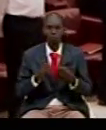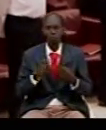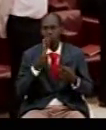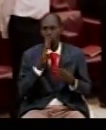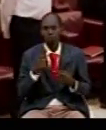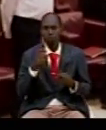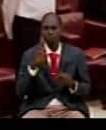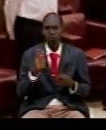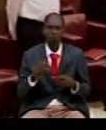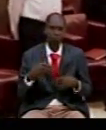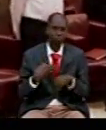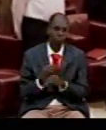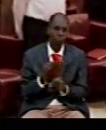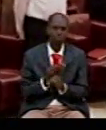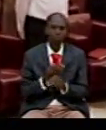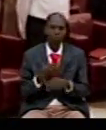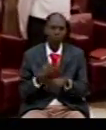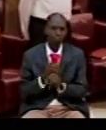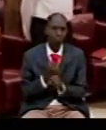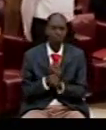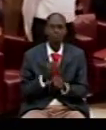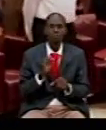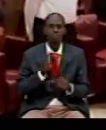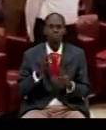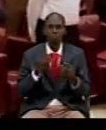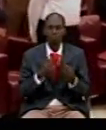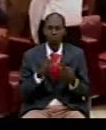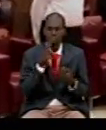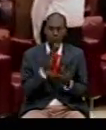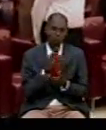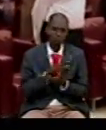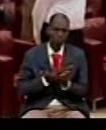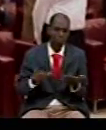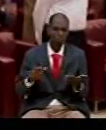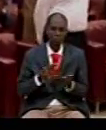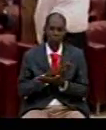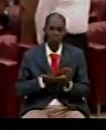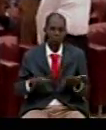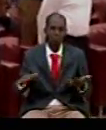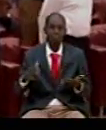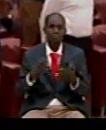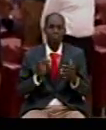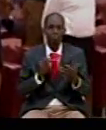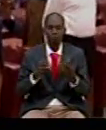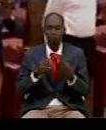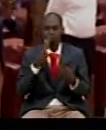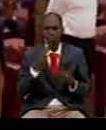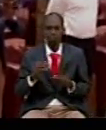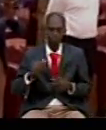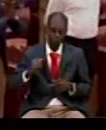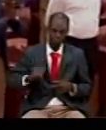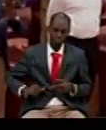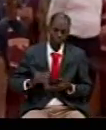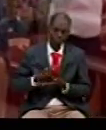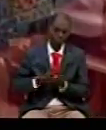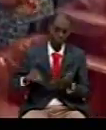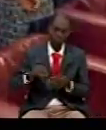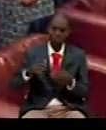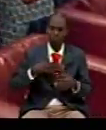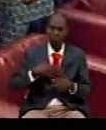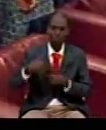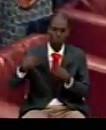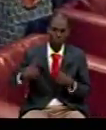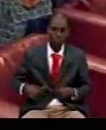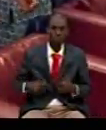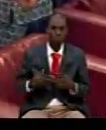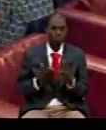refined. I want to be holy. I want to be circumcised in my heart through and through. I want a refinement